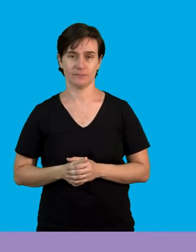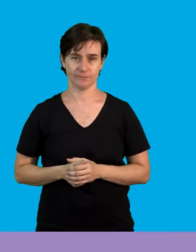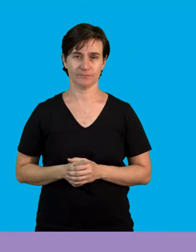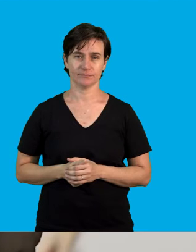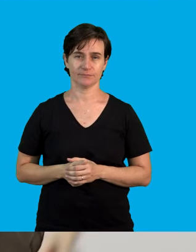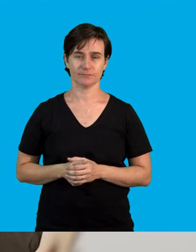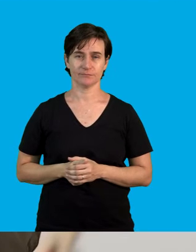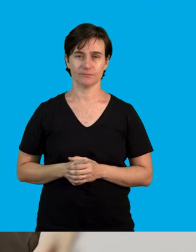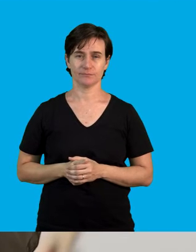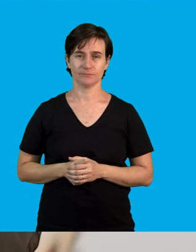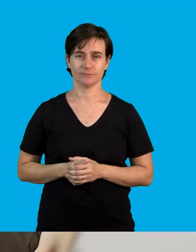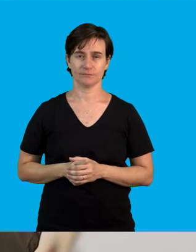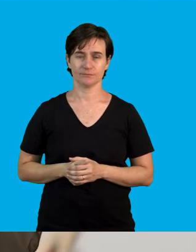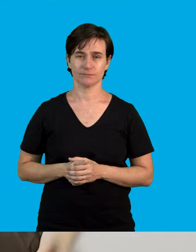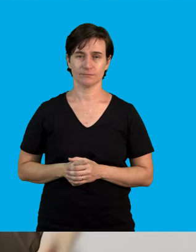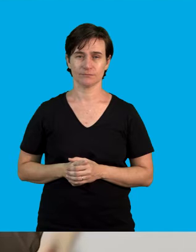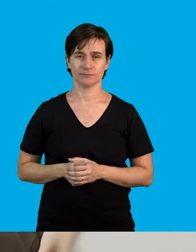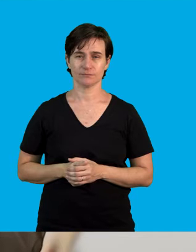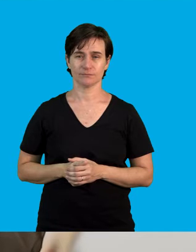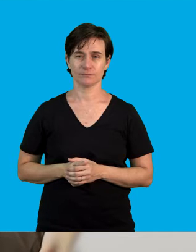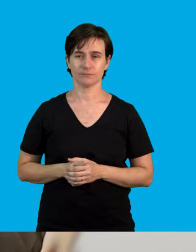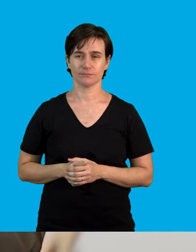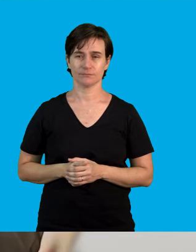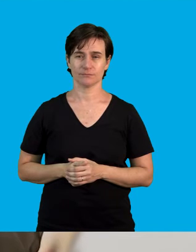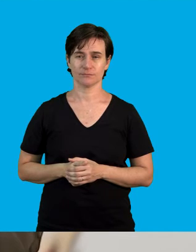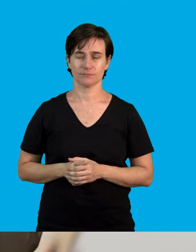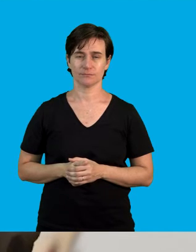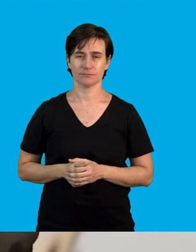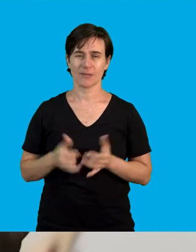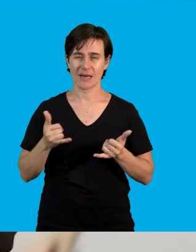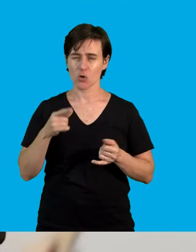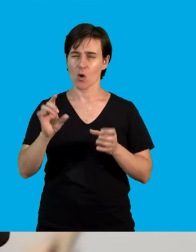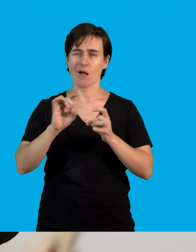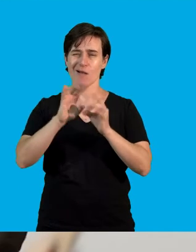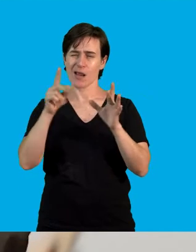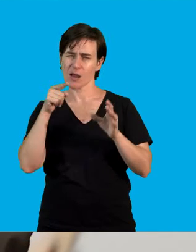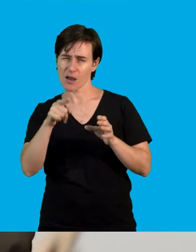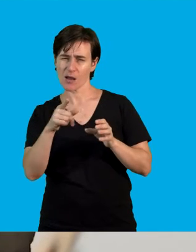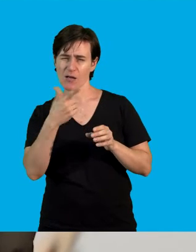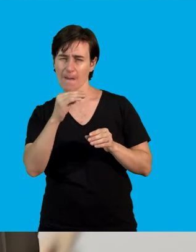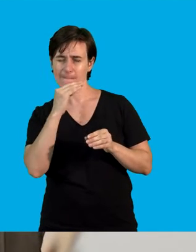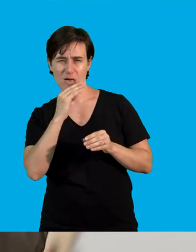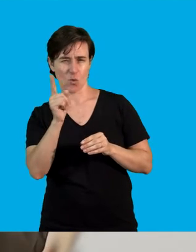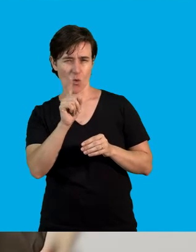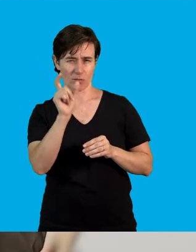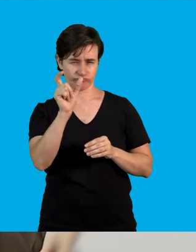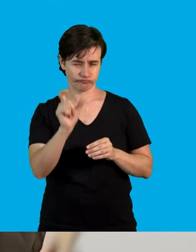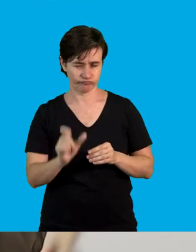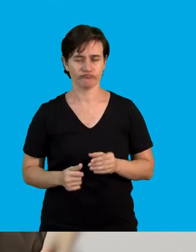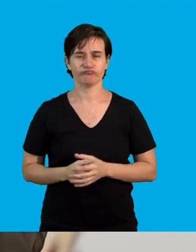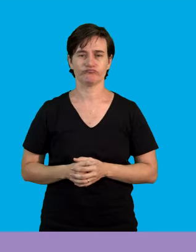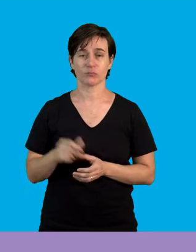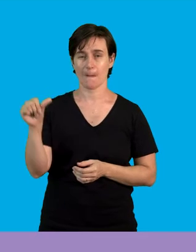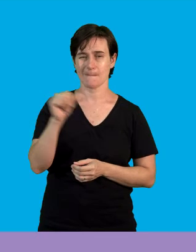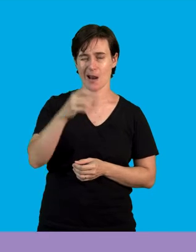All right. Then, now that we are clarified of those terms and how they are called, let's go back to our concept